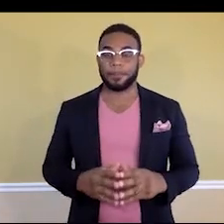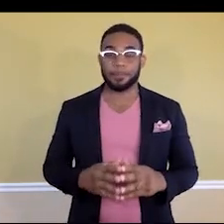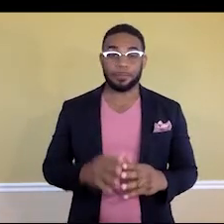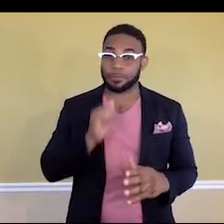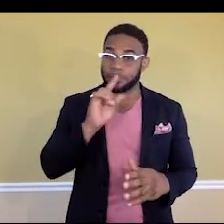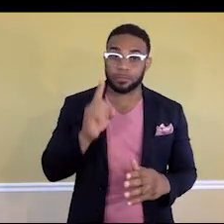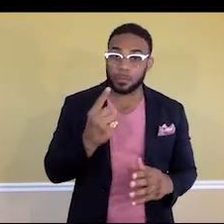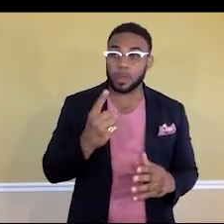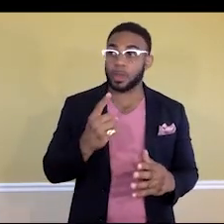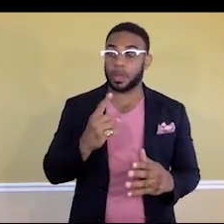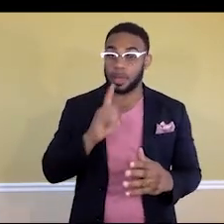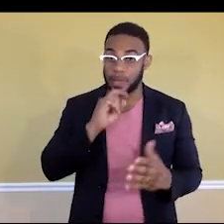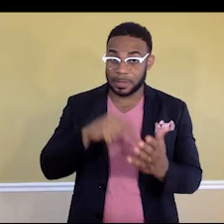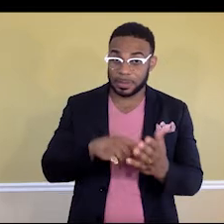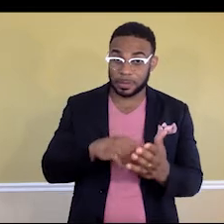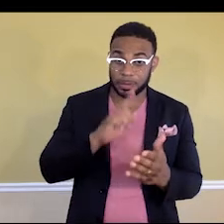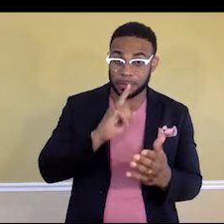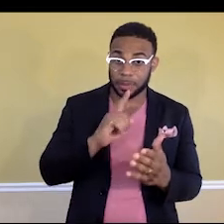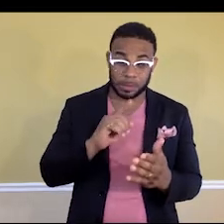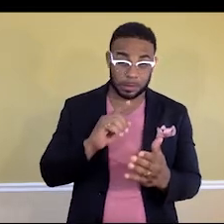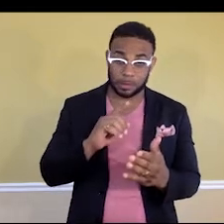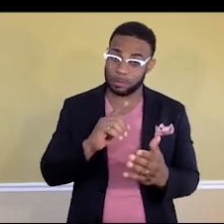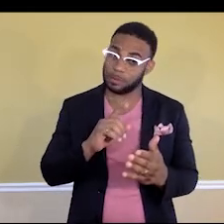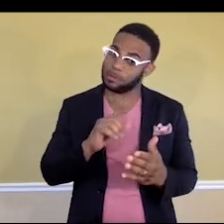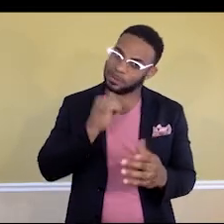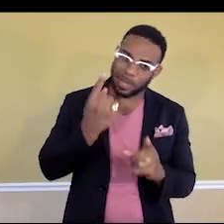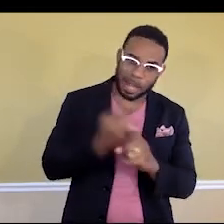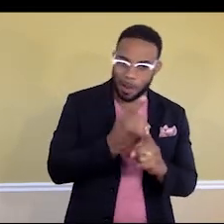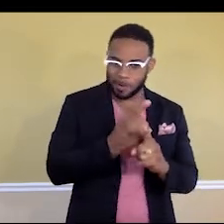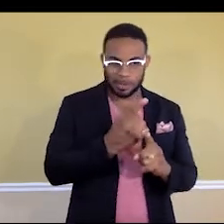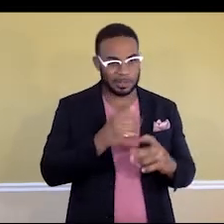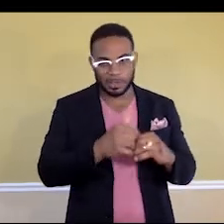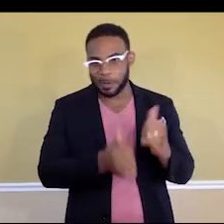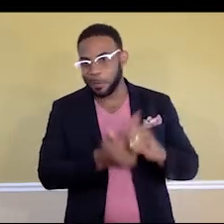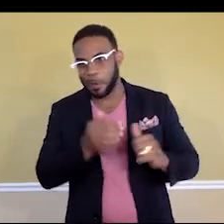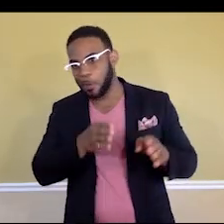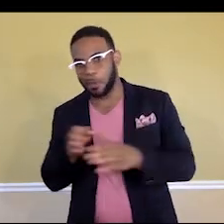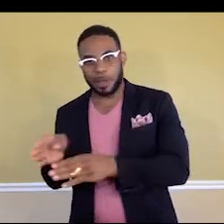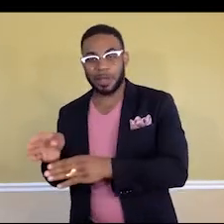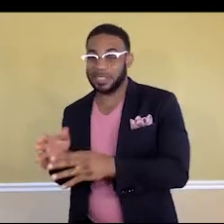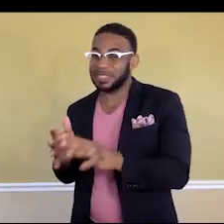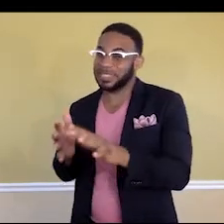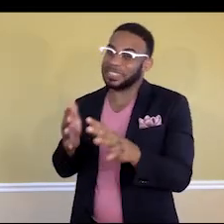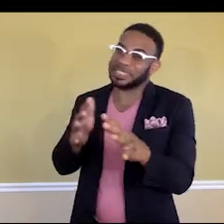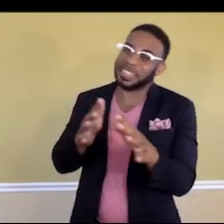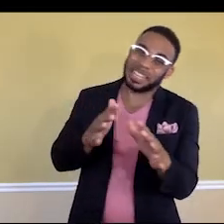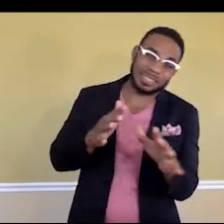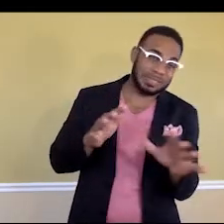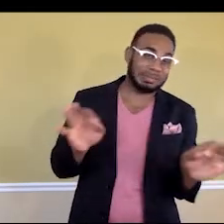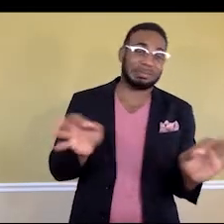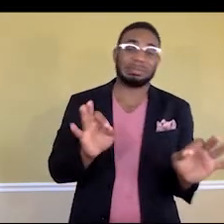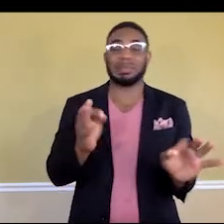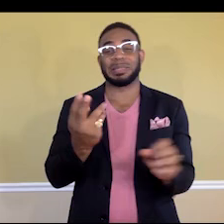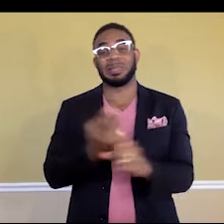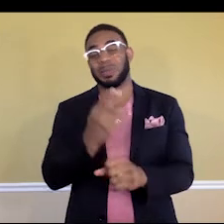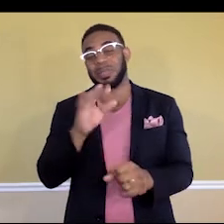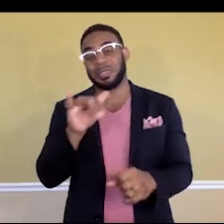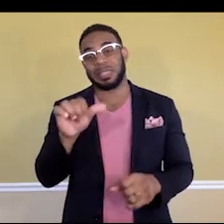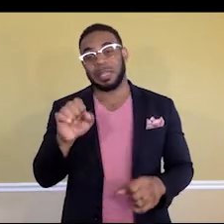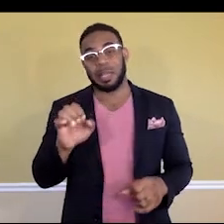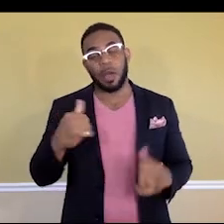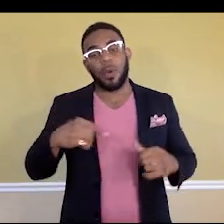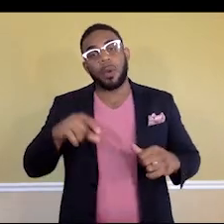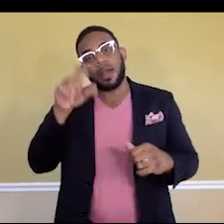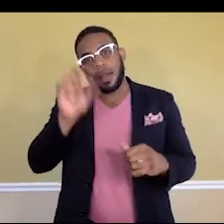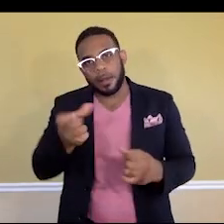Not only is this going to be wildly inaccurate and in most cases kind of a useless use case,